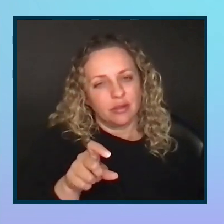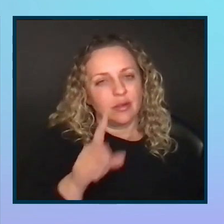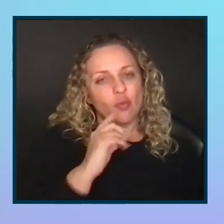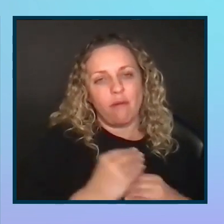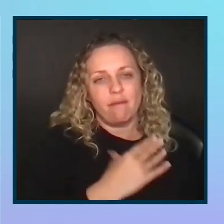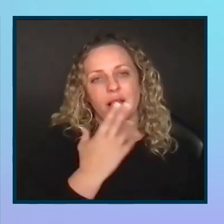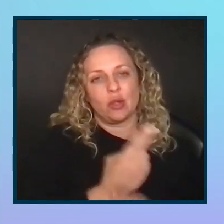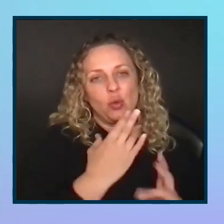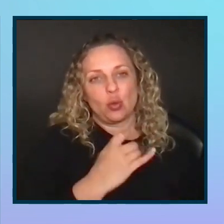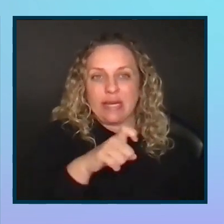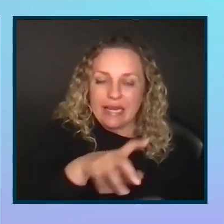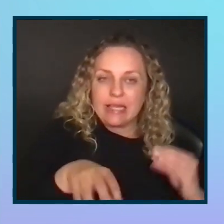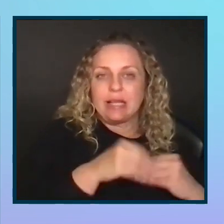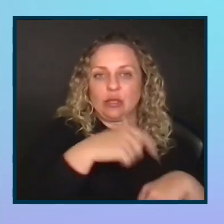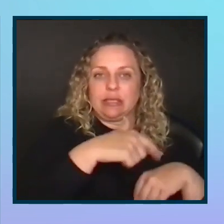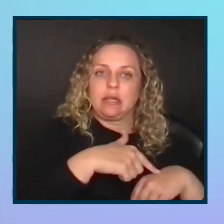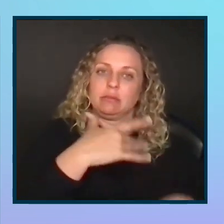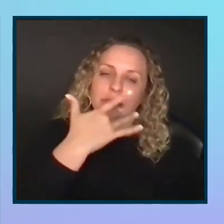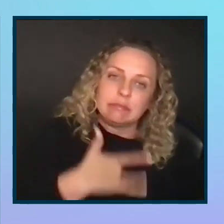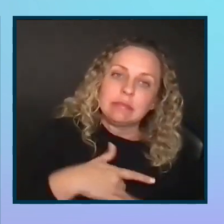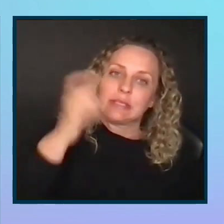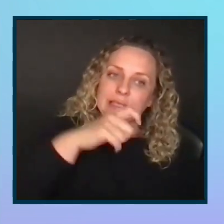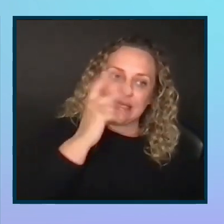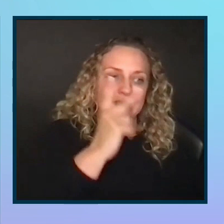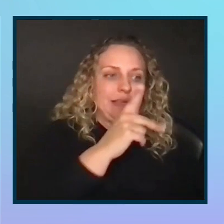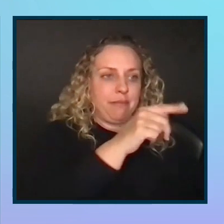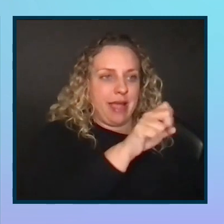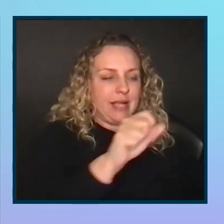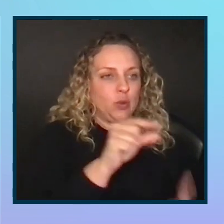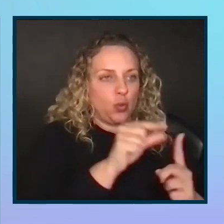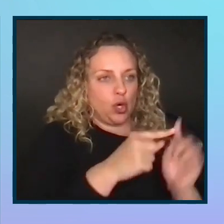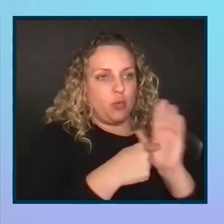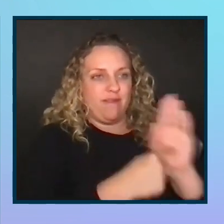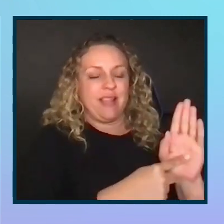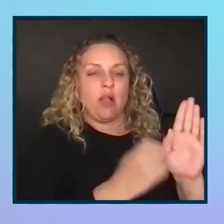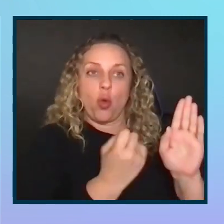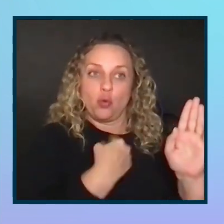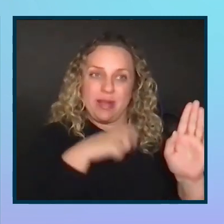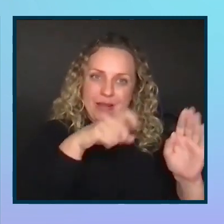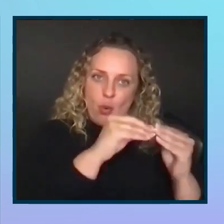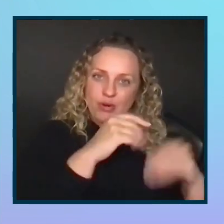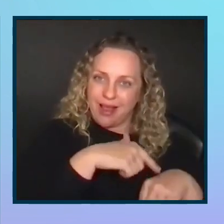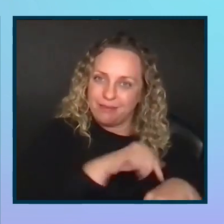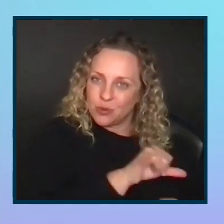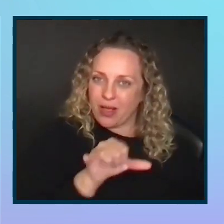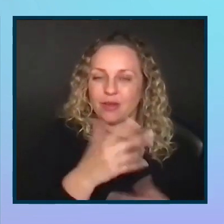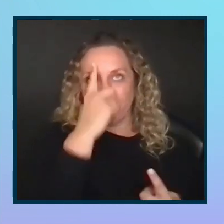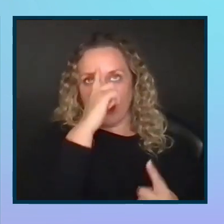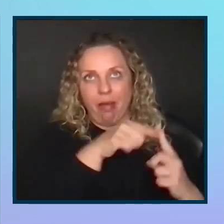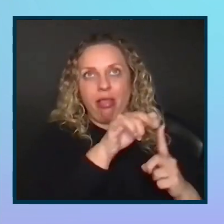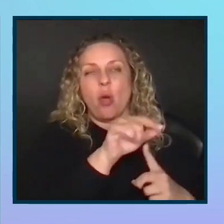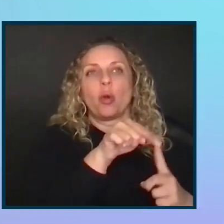the users who need that the most. The users who need to see their password and need it to be revealed are the ones who need more time. So, think about that when